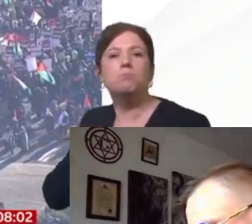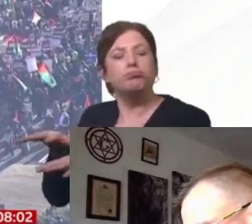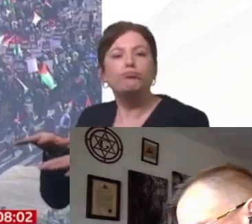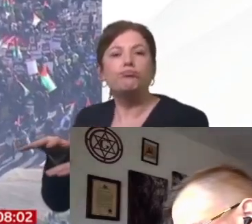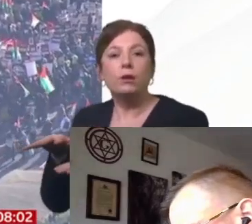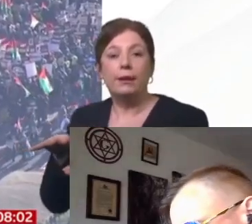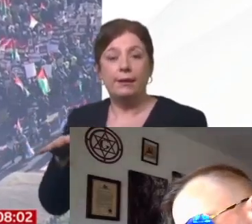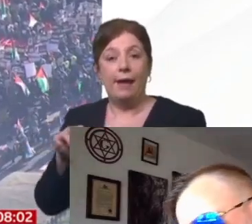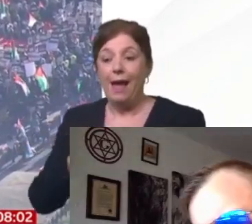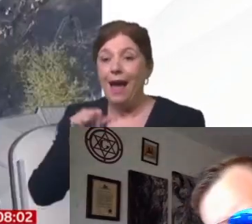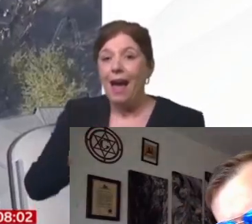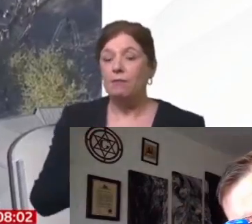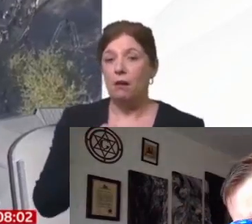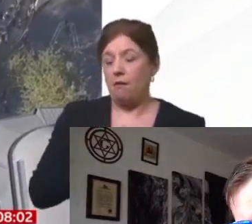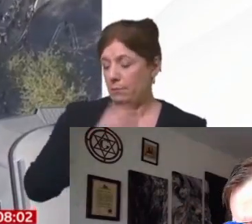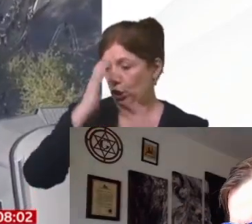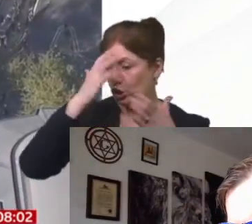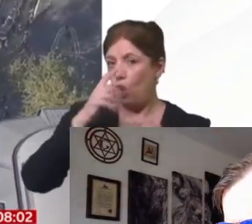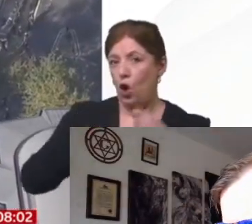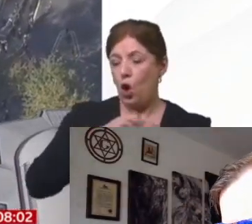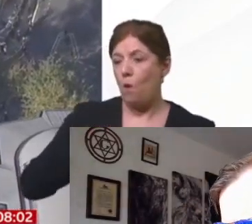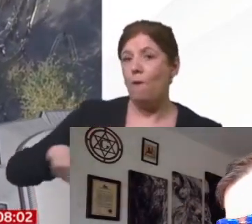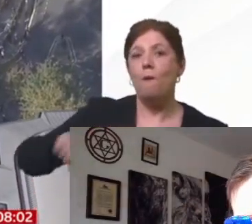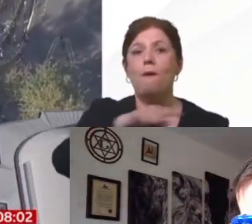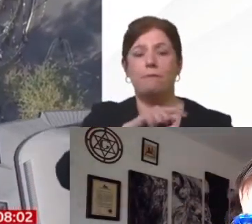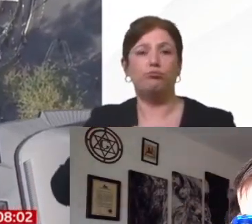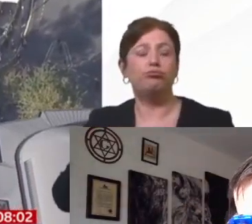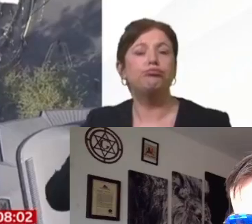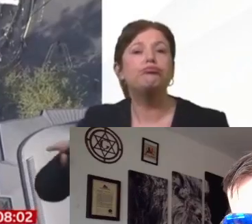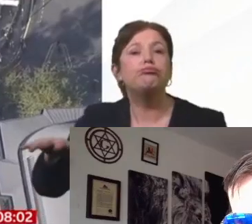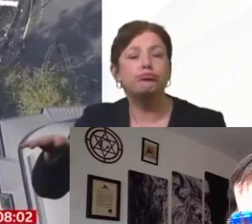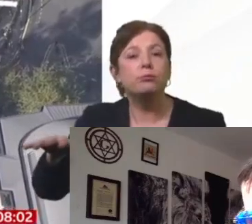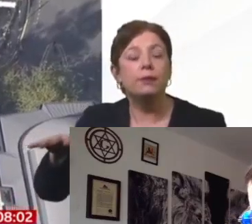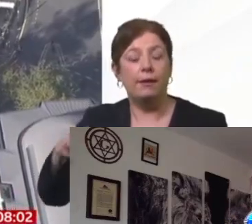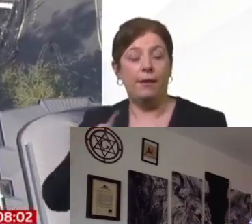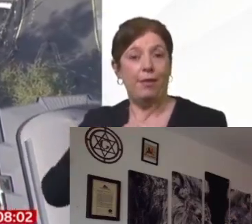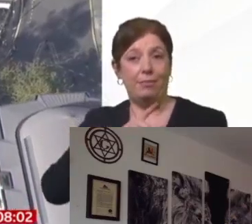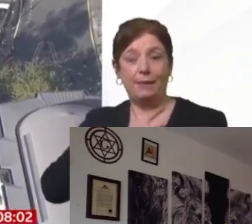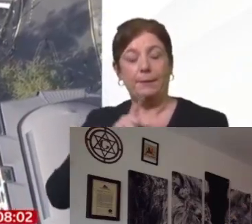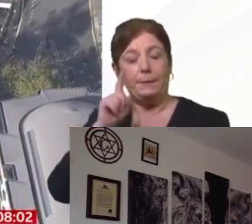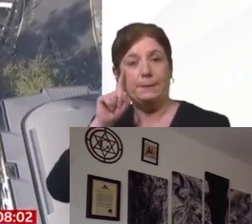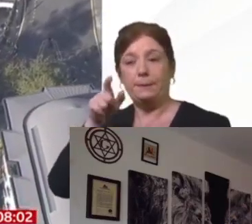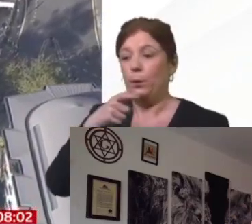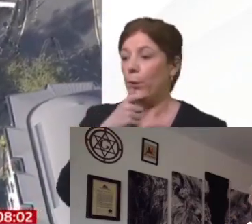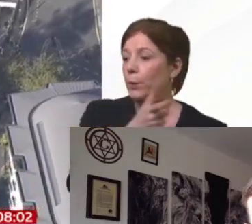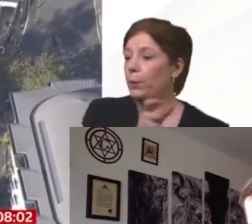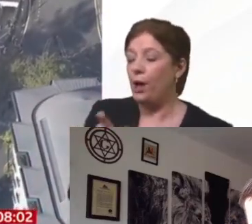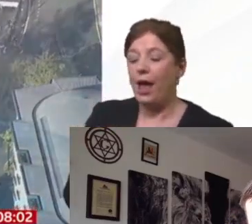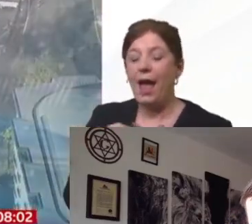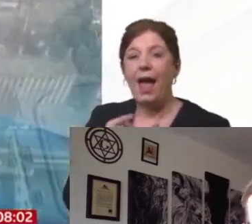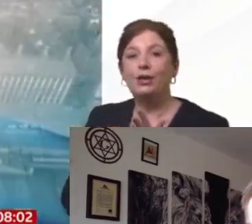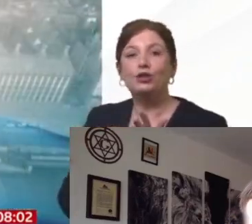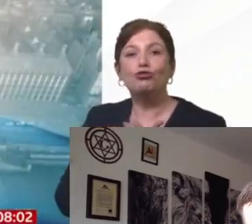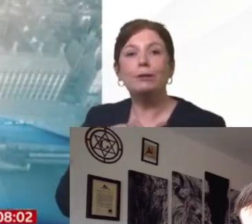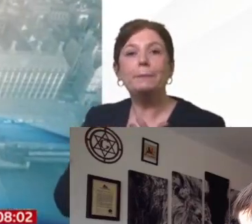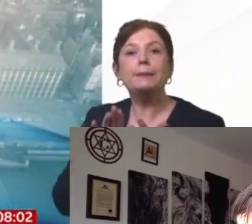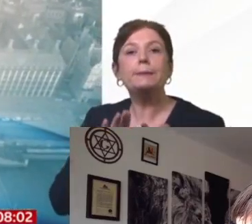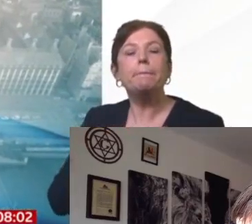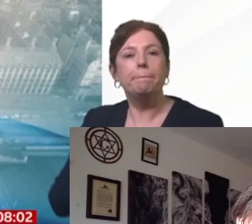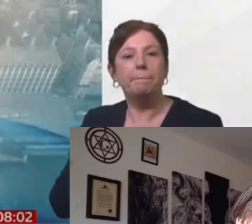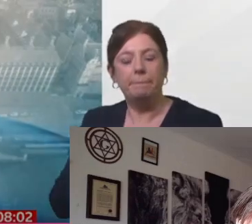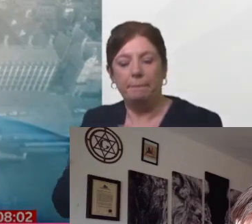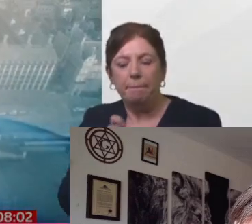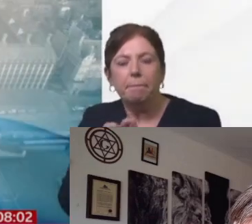about radicalisation here in this country. So it's come up with this new definition of extremism, saying it means